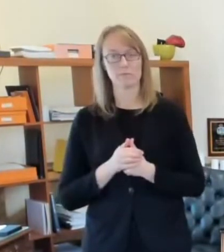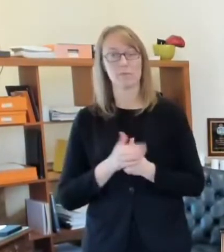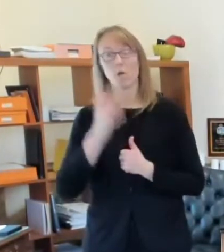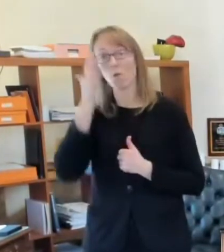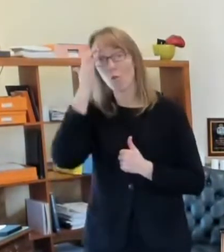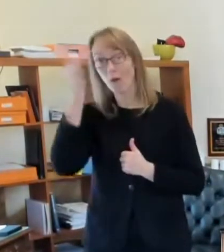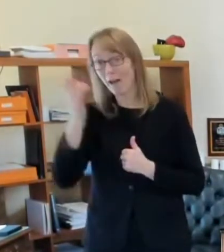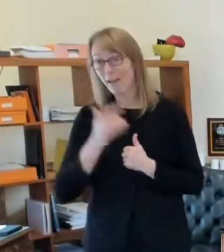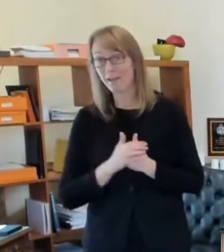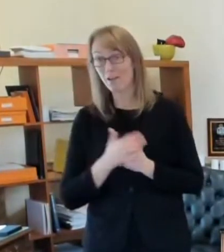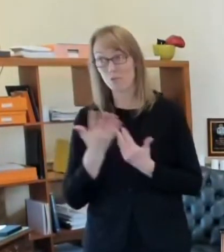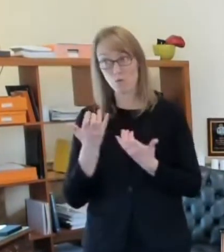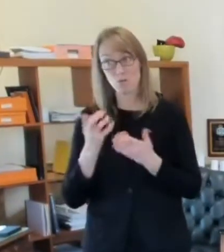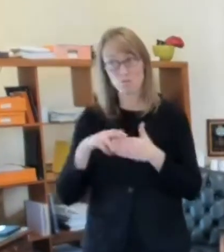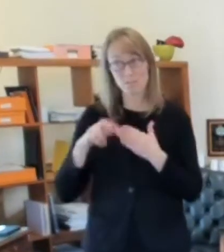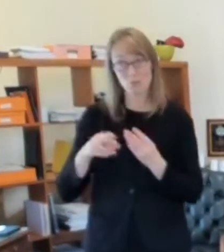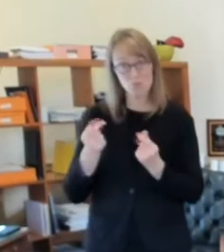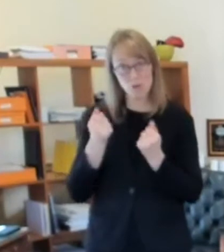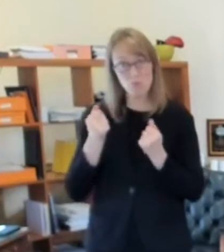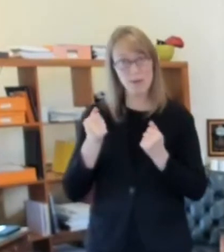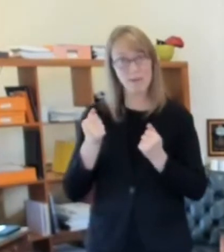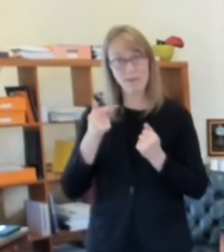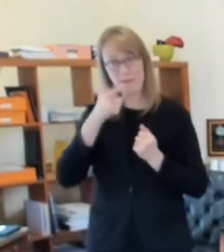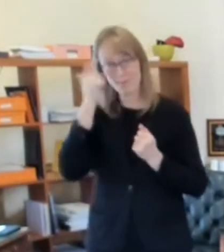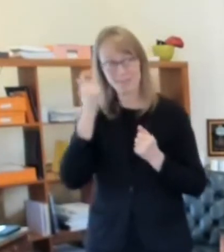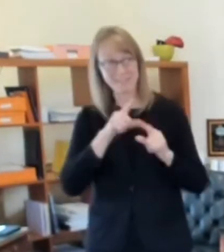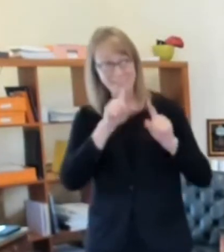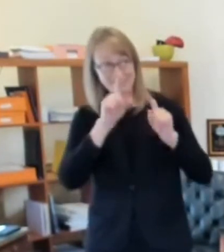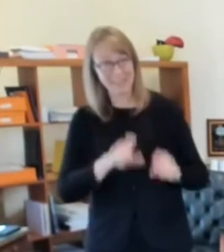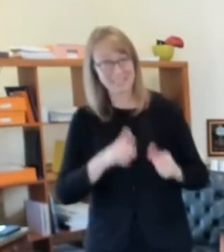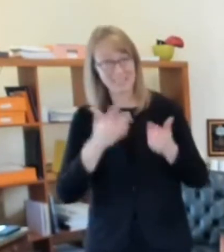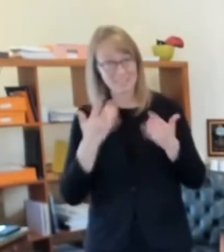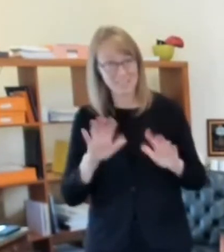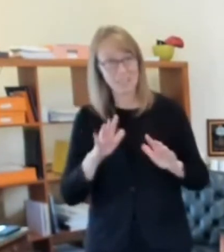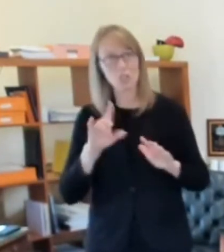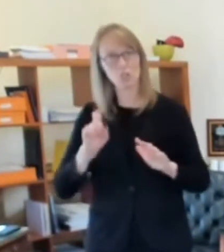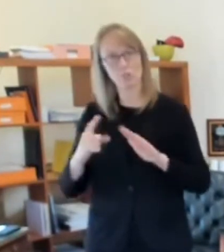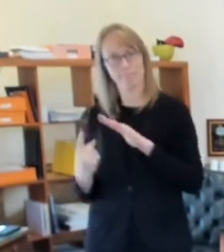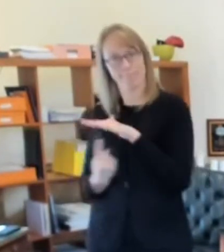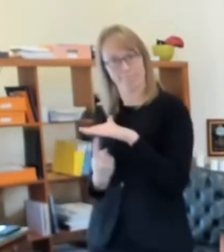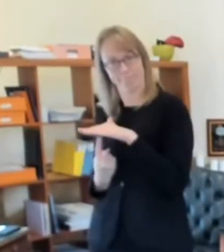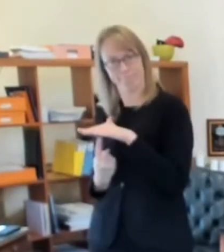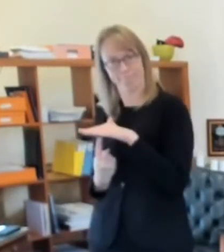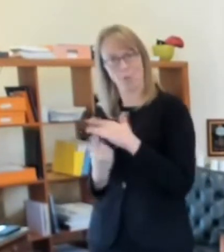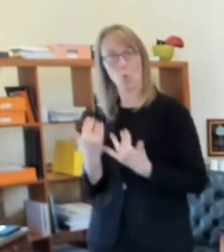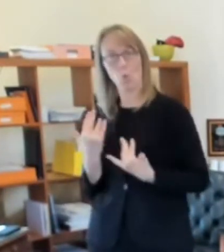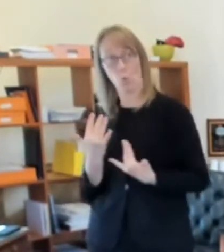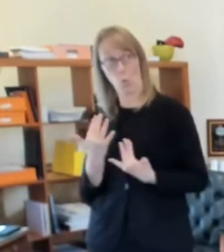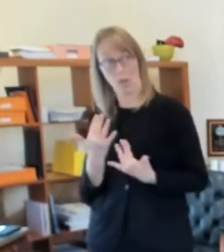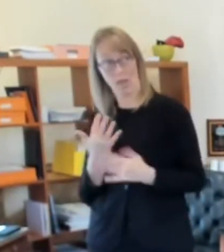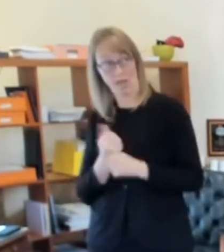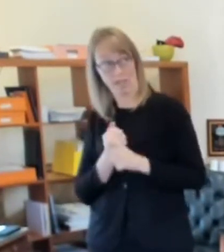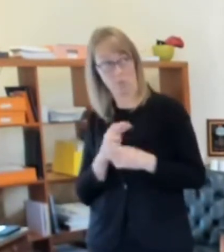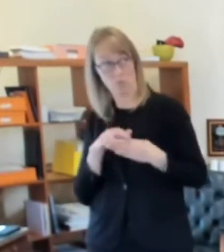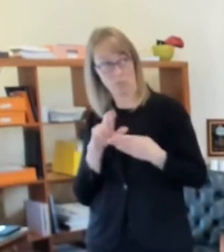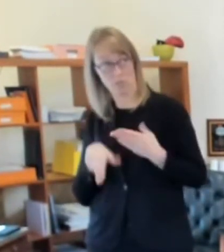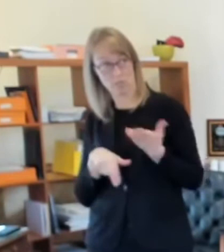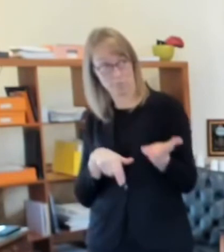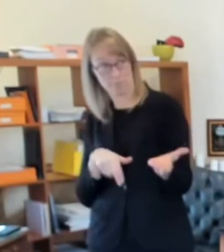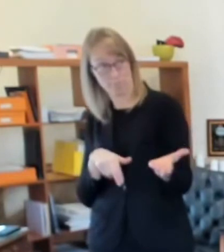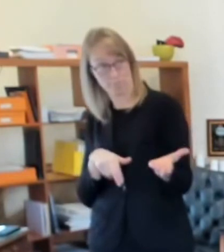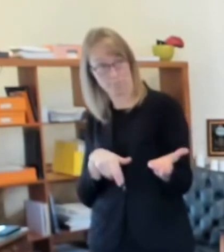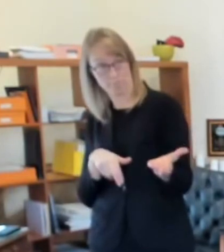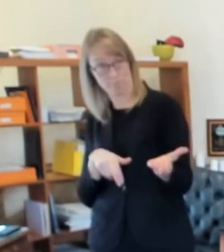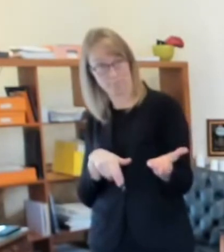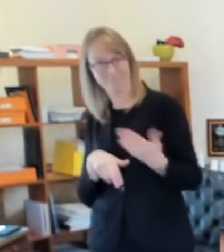you really should quarantine yourself, self-quarantine, until you get the results back. Because getting the tests and